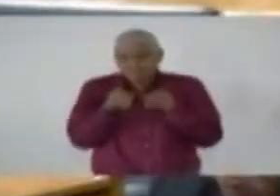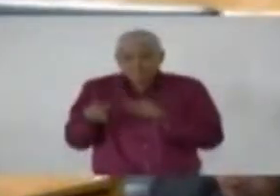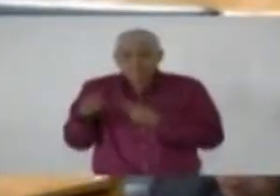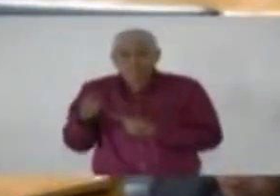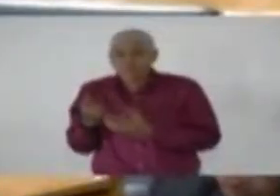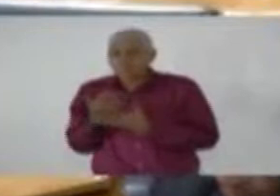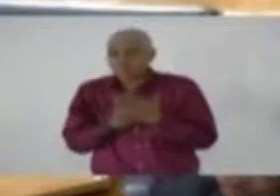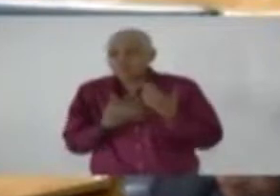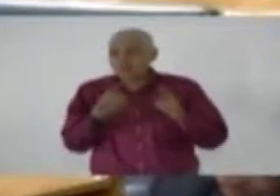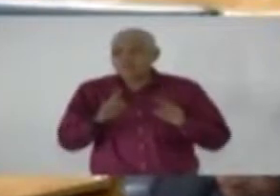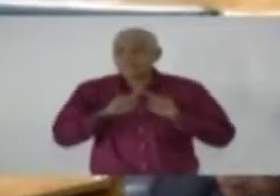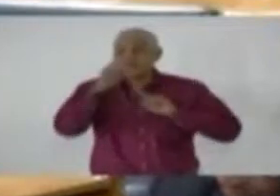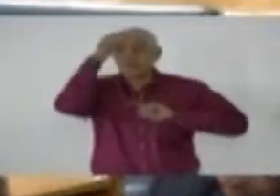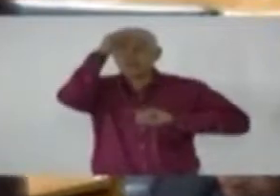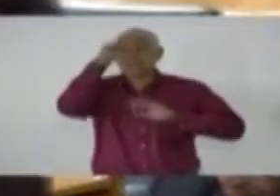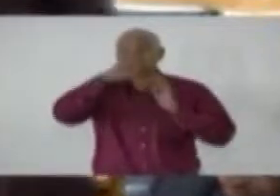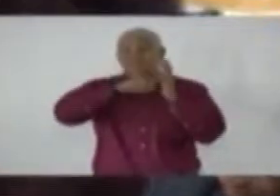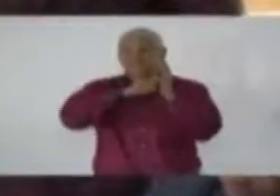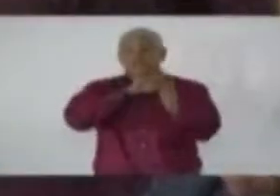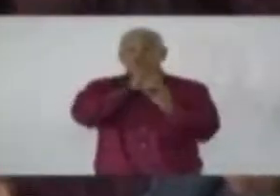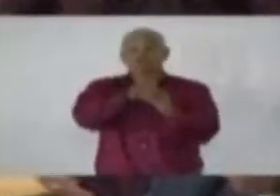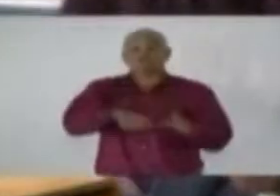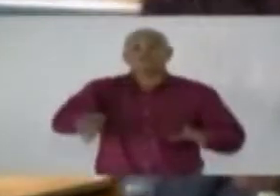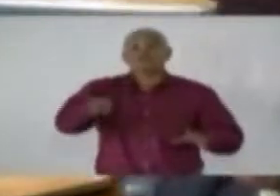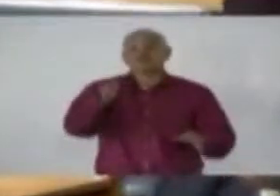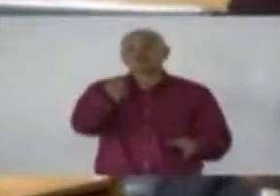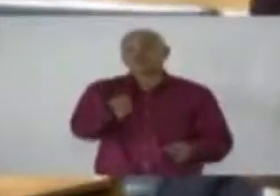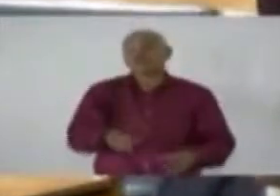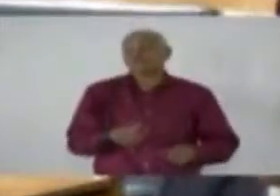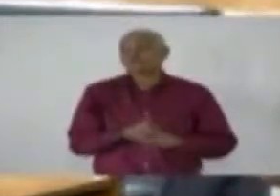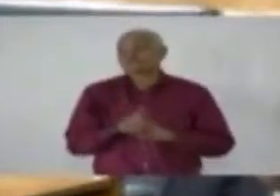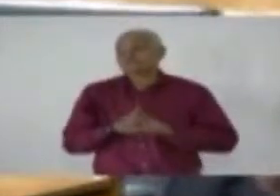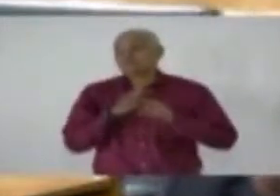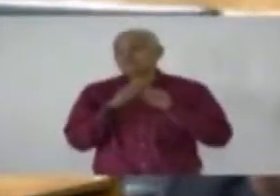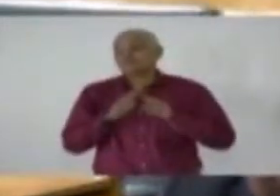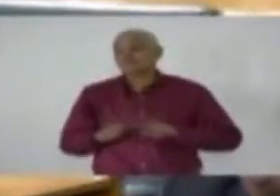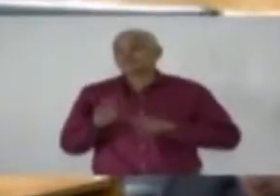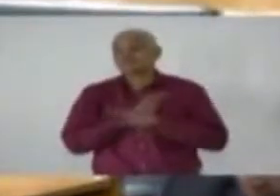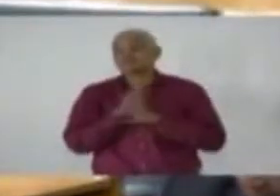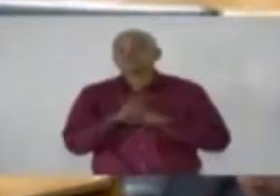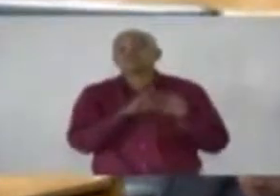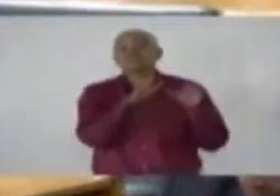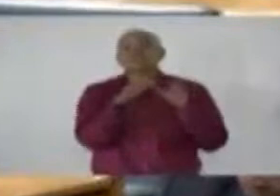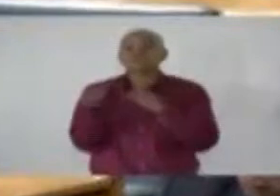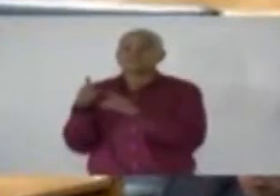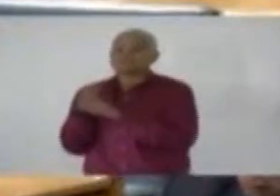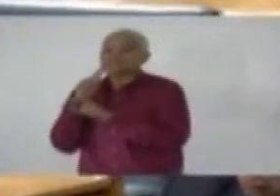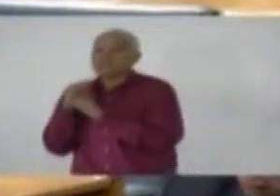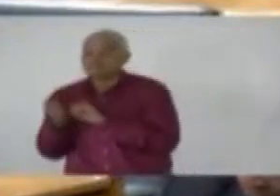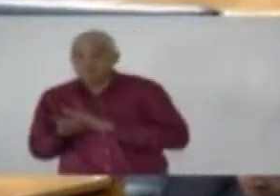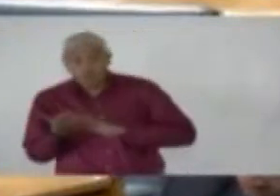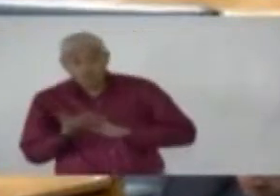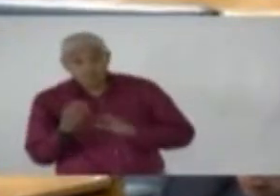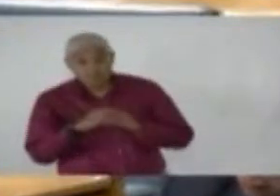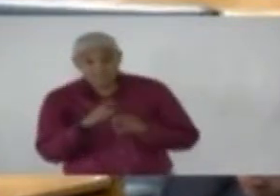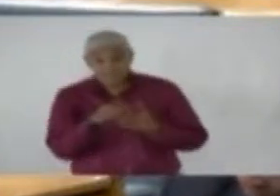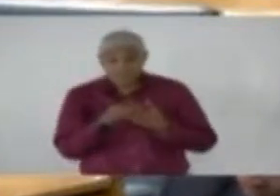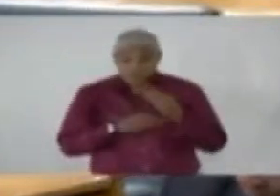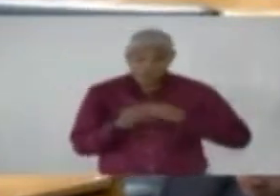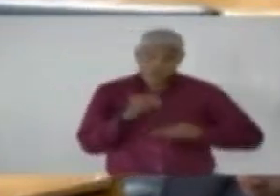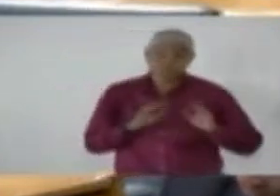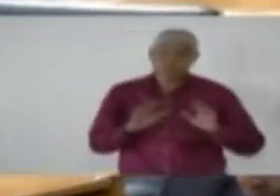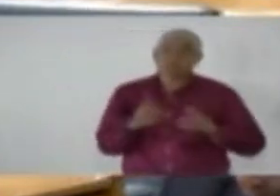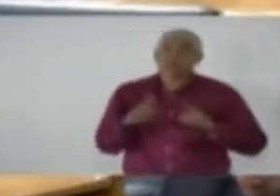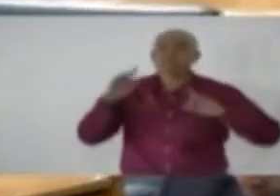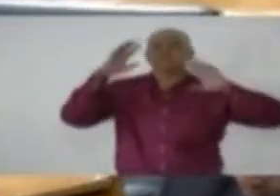However, the key contributor of those revenues is the various business sectors operating in the economy.